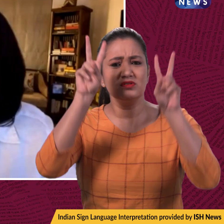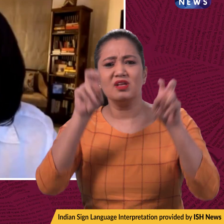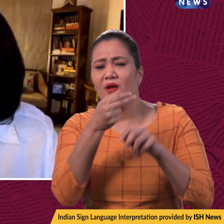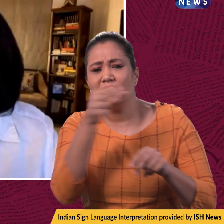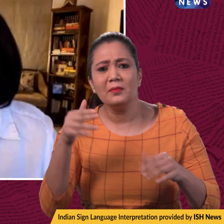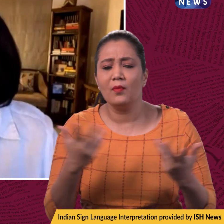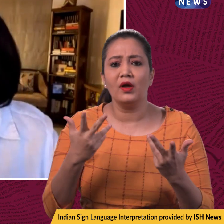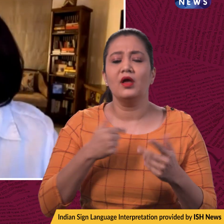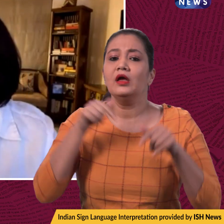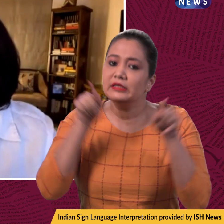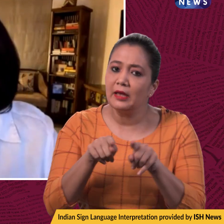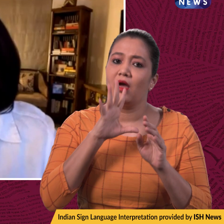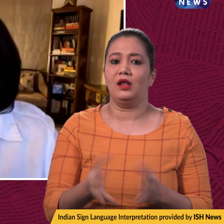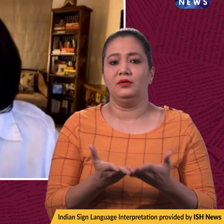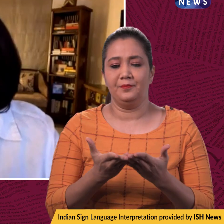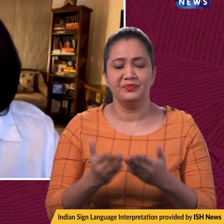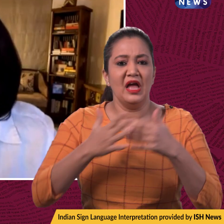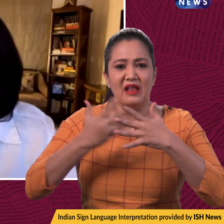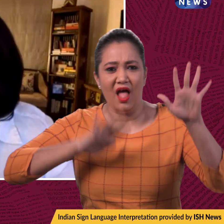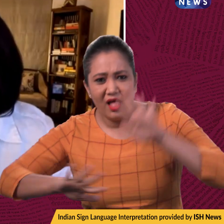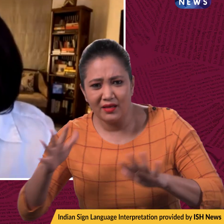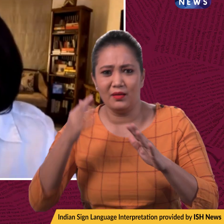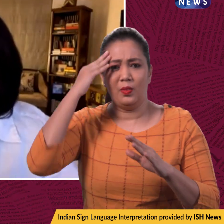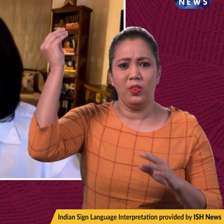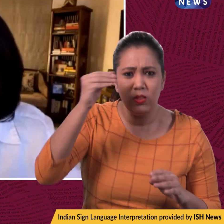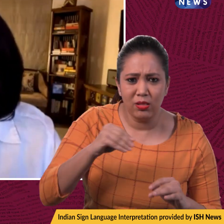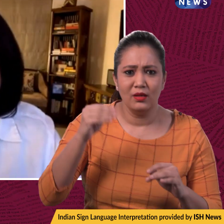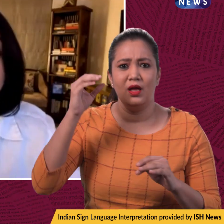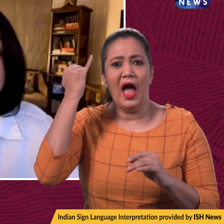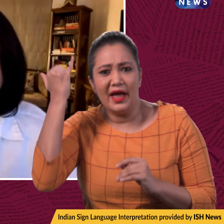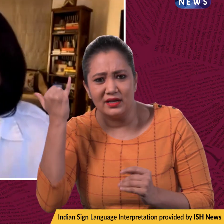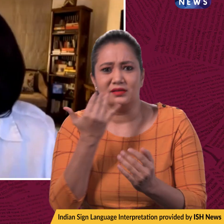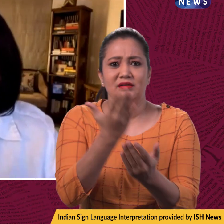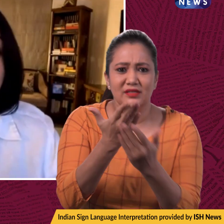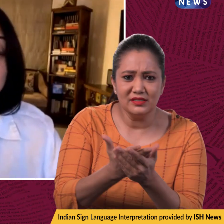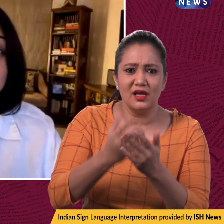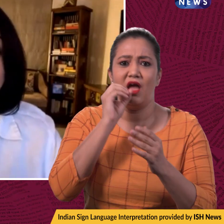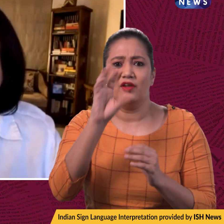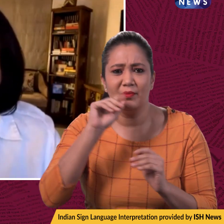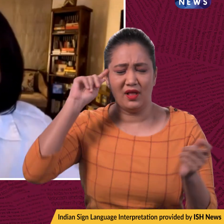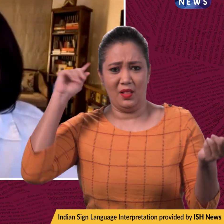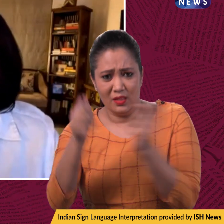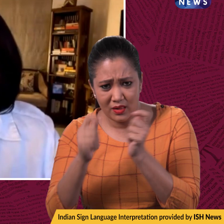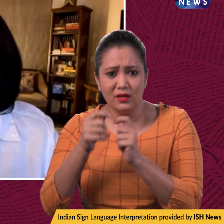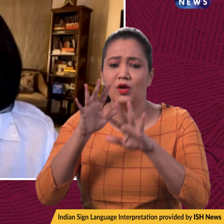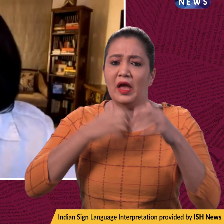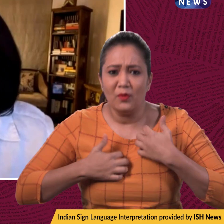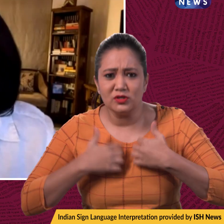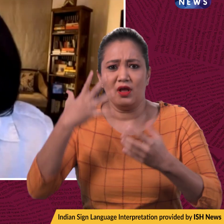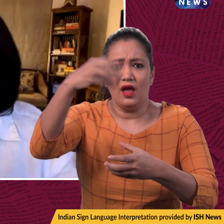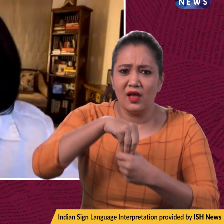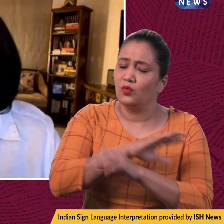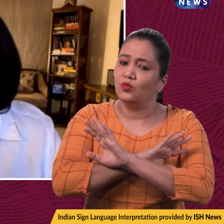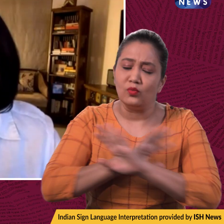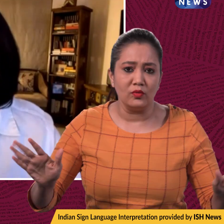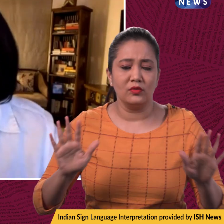Just the News is because that's what it is. There's no drama, there's no opinion, there is no manipulation of information or